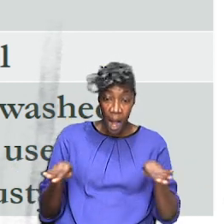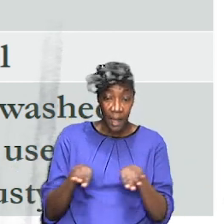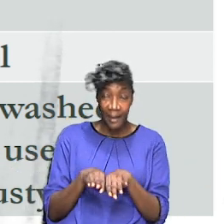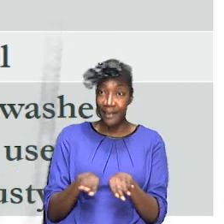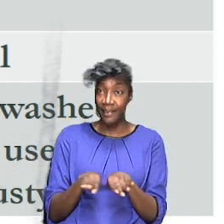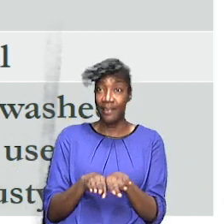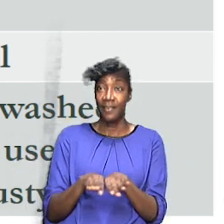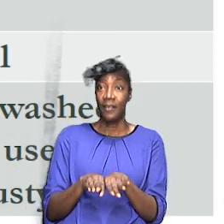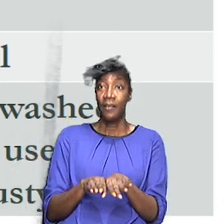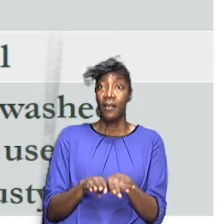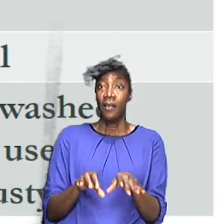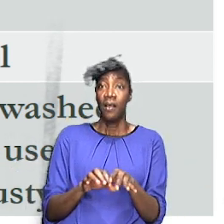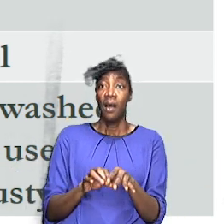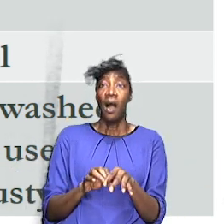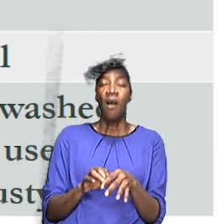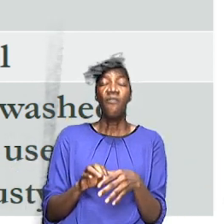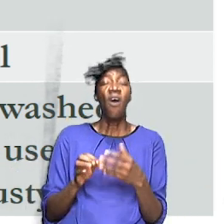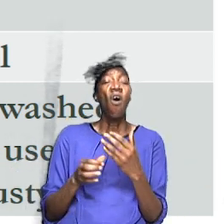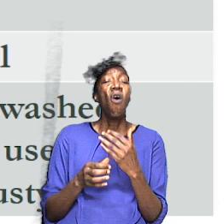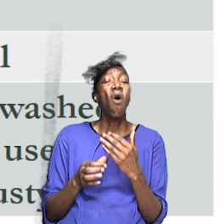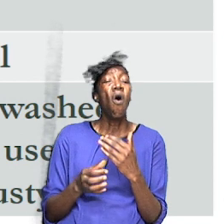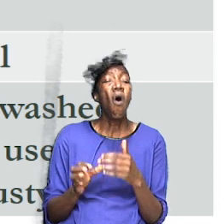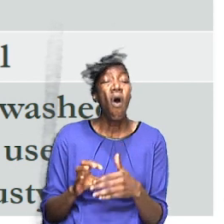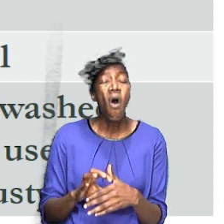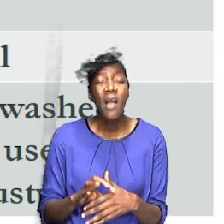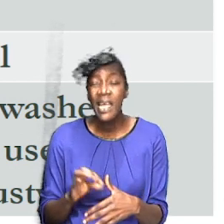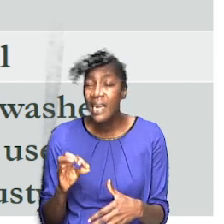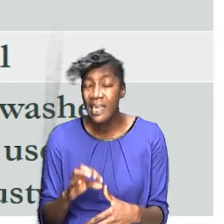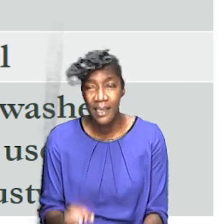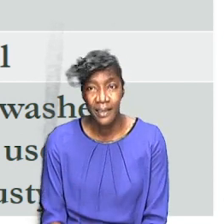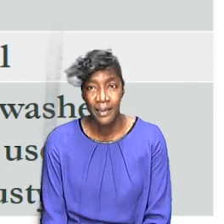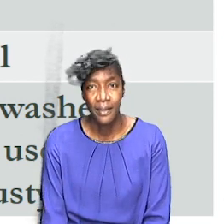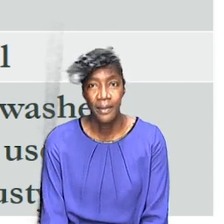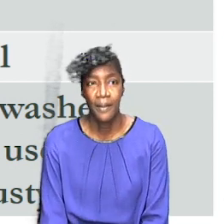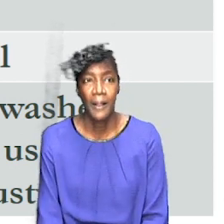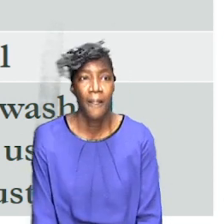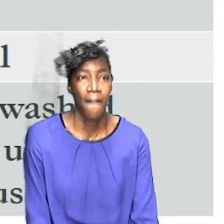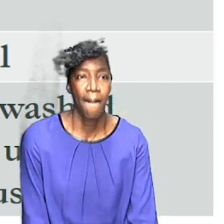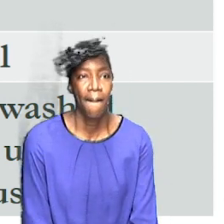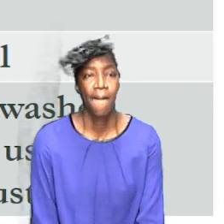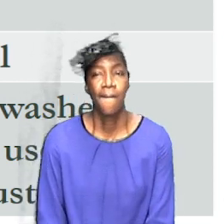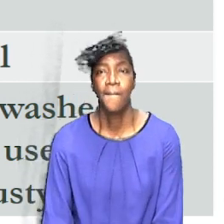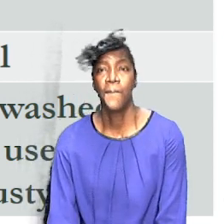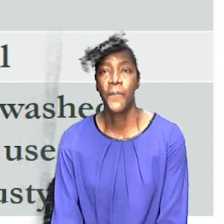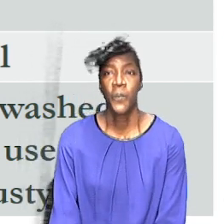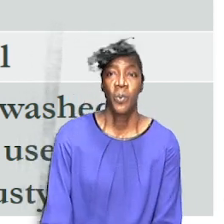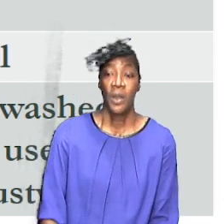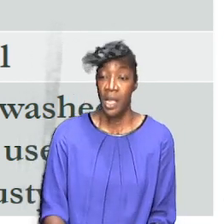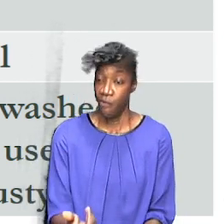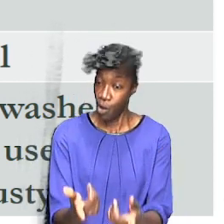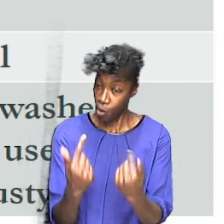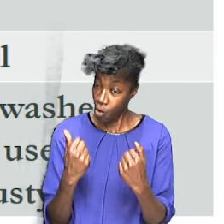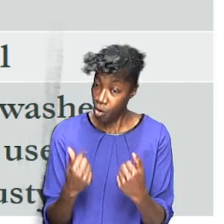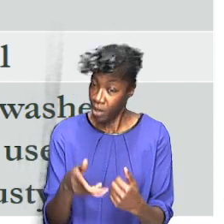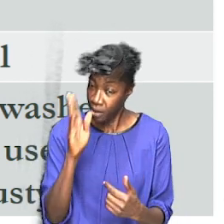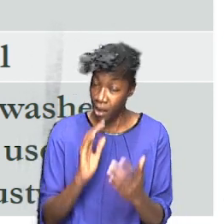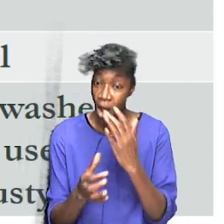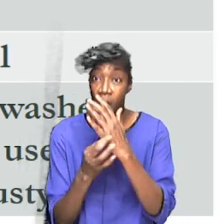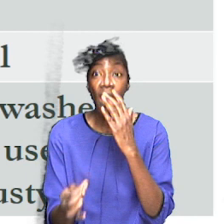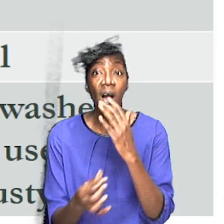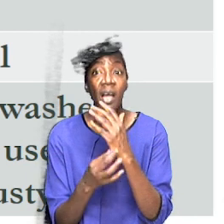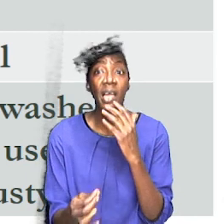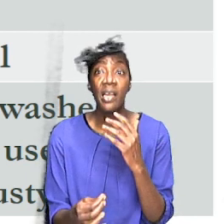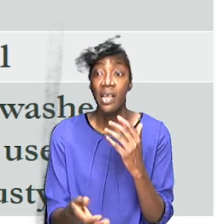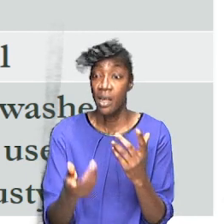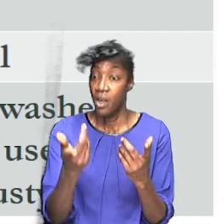She realized that if she's going to come into the presence of God, it had to cost her something. And what it cost